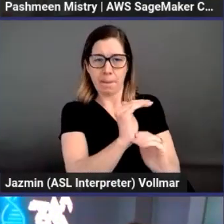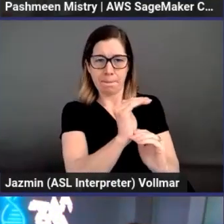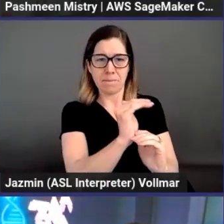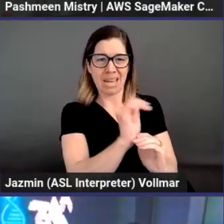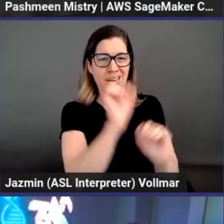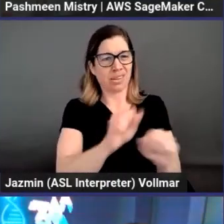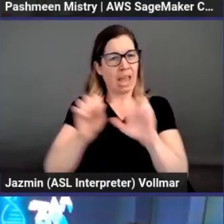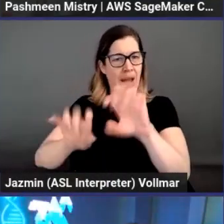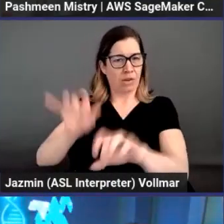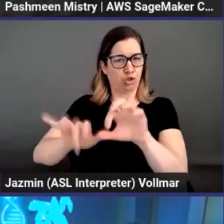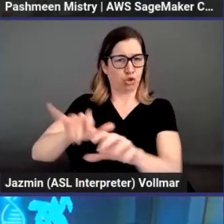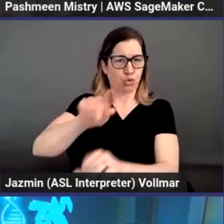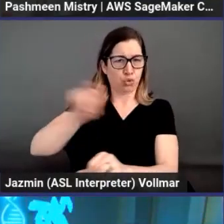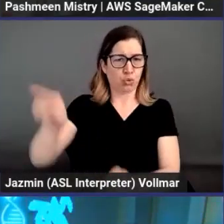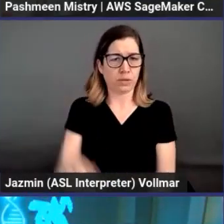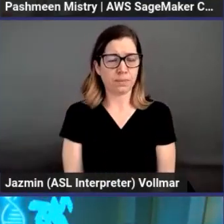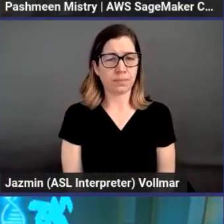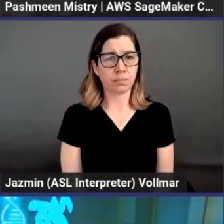here?